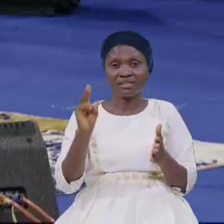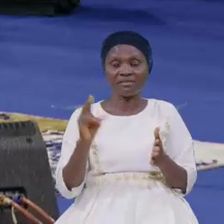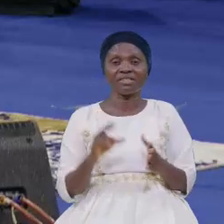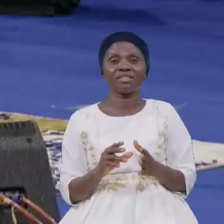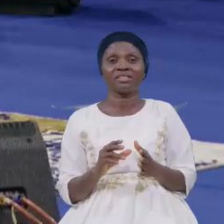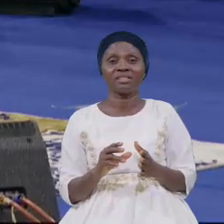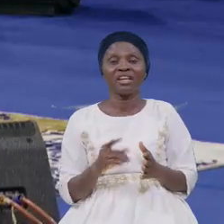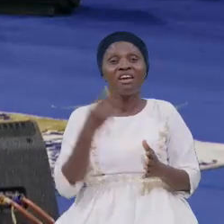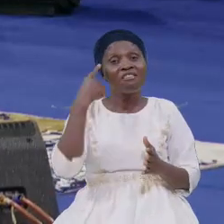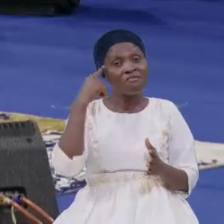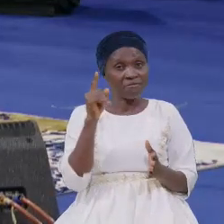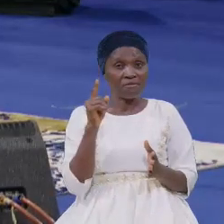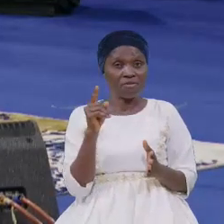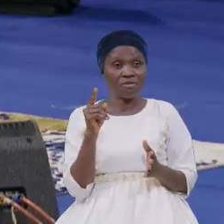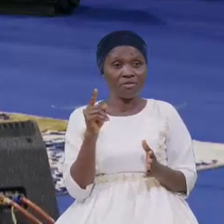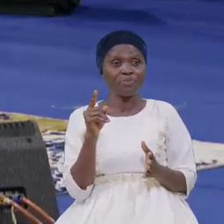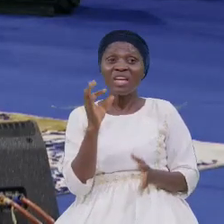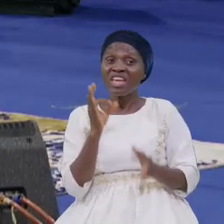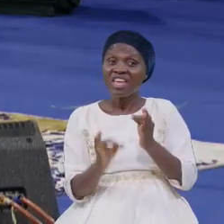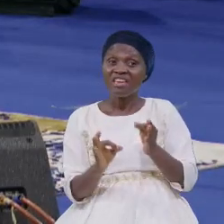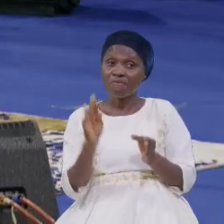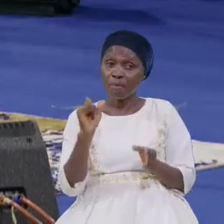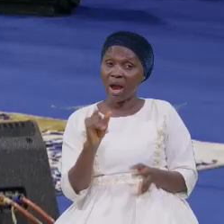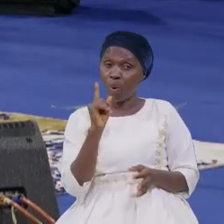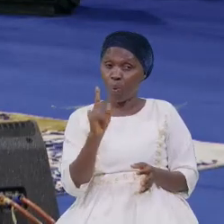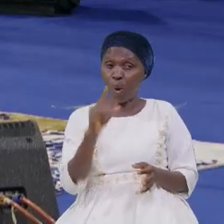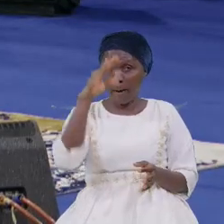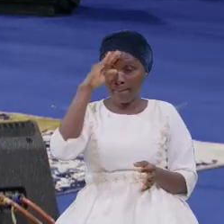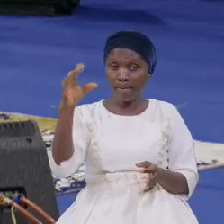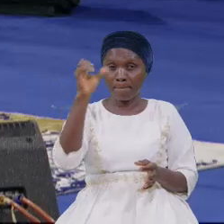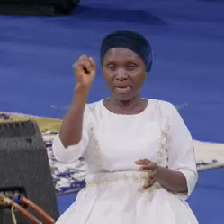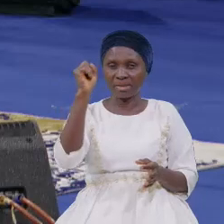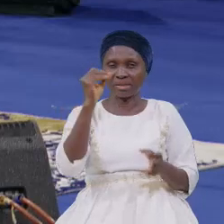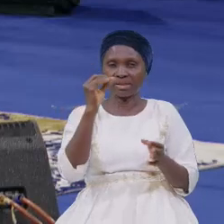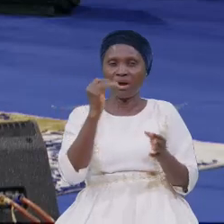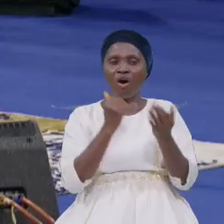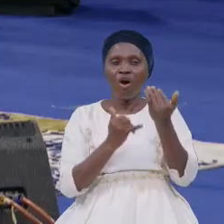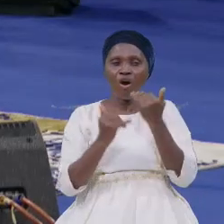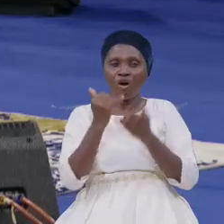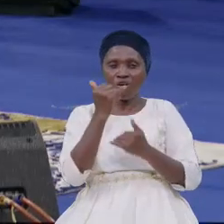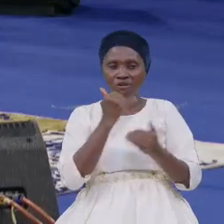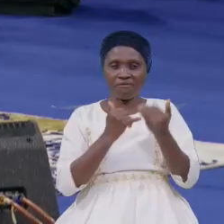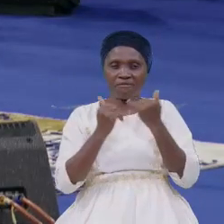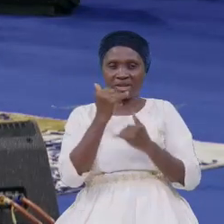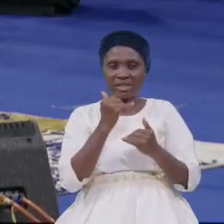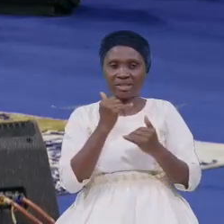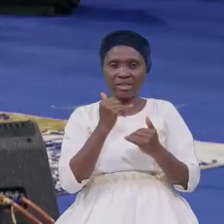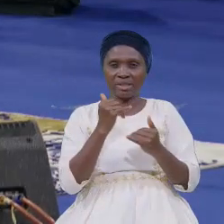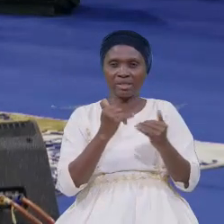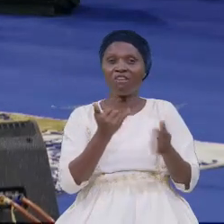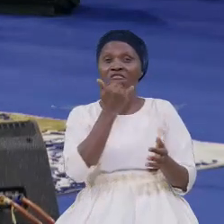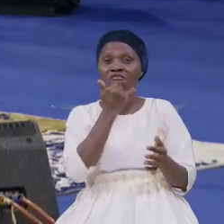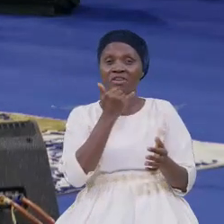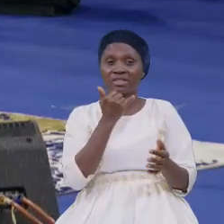if by one man's offense death reigned by